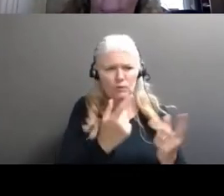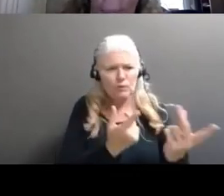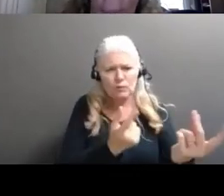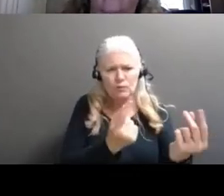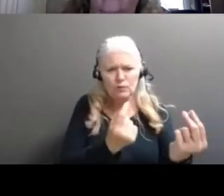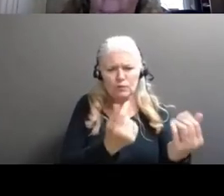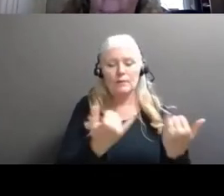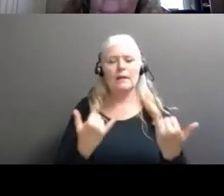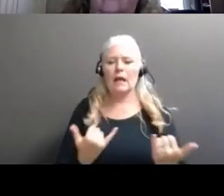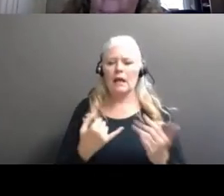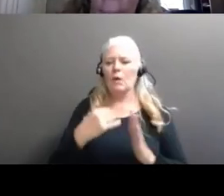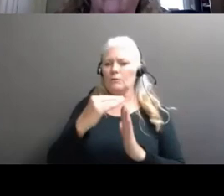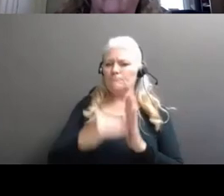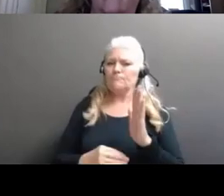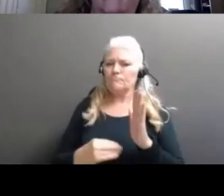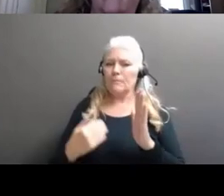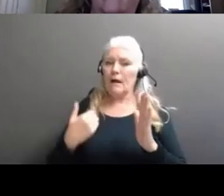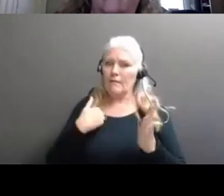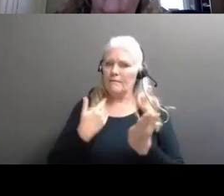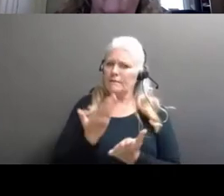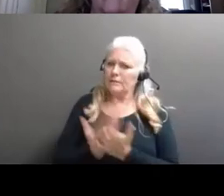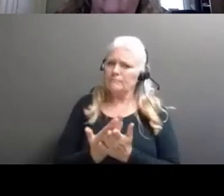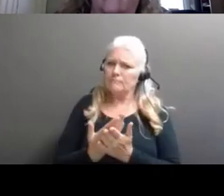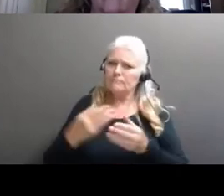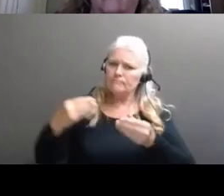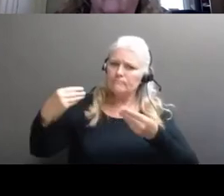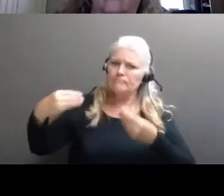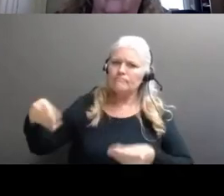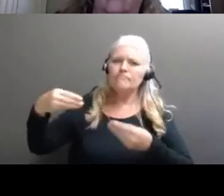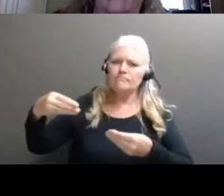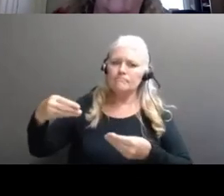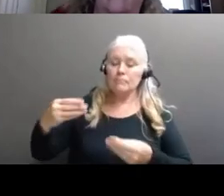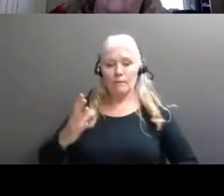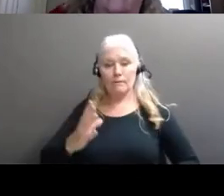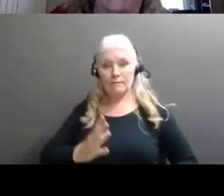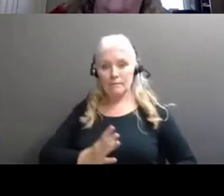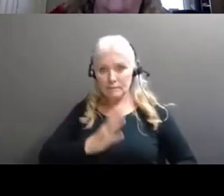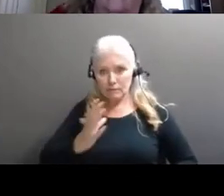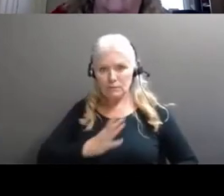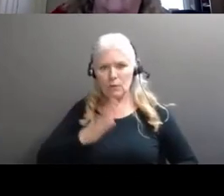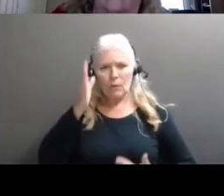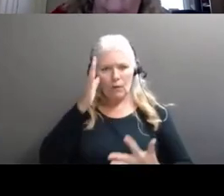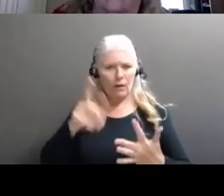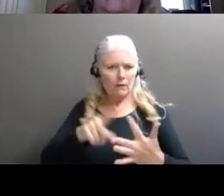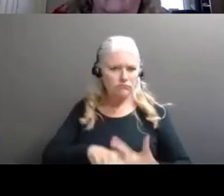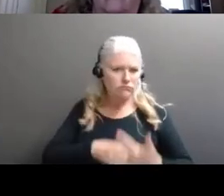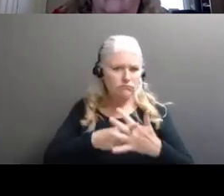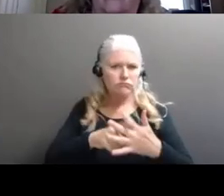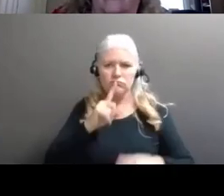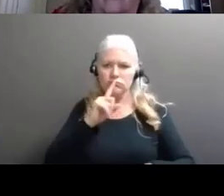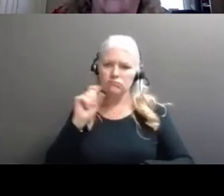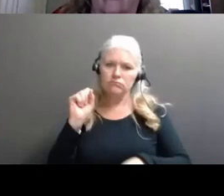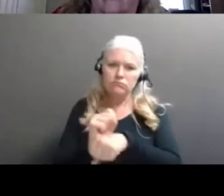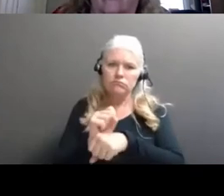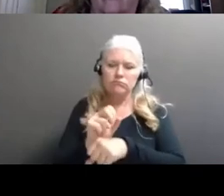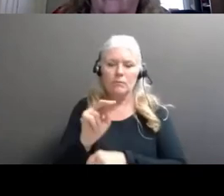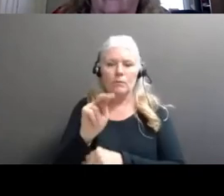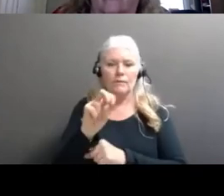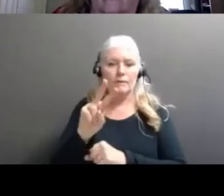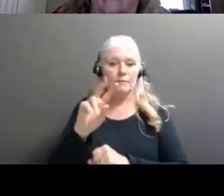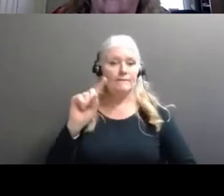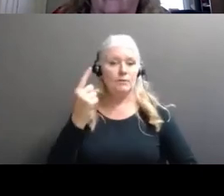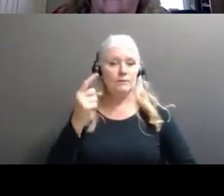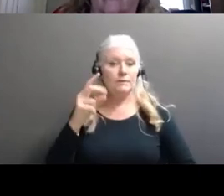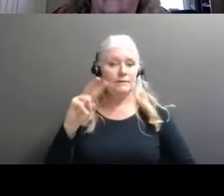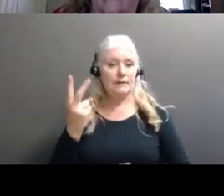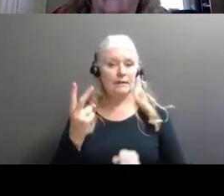will get it to you, that is actually officially going to be rolled out at our November 1st and 2nd summit.